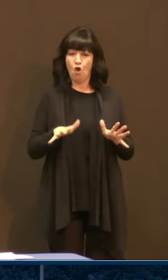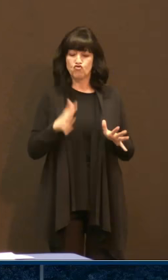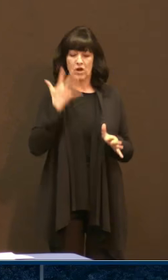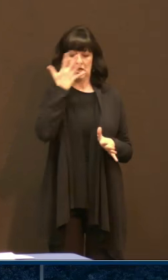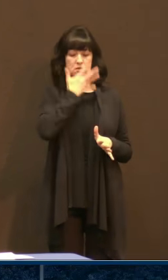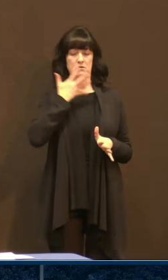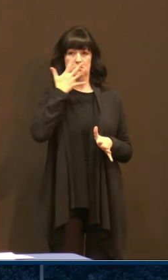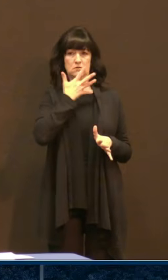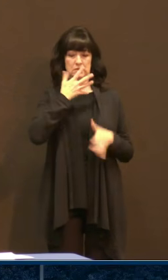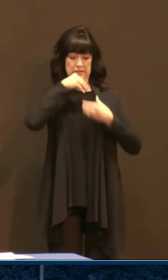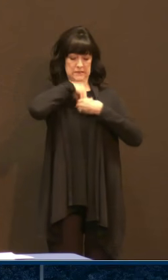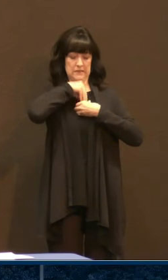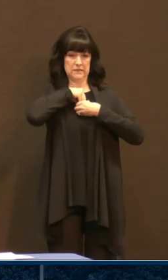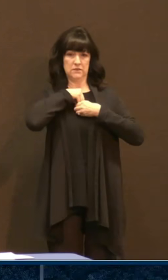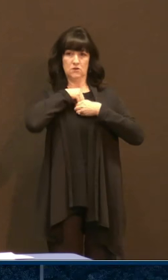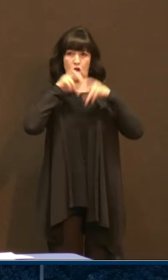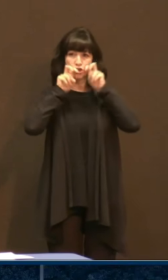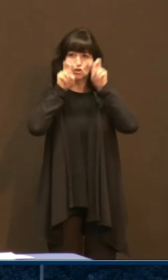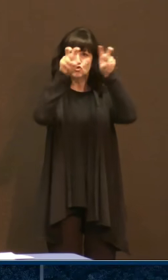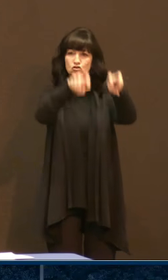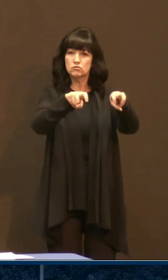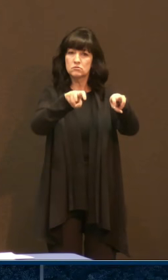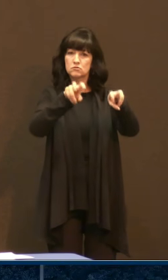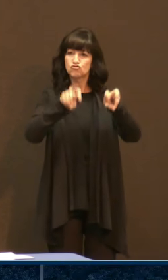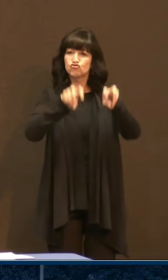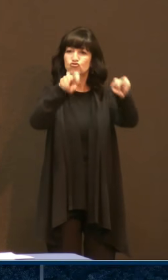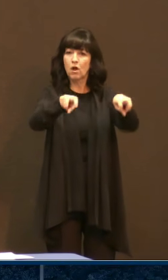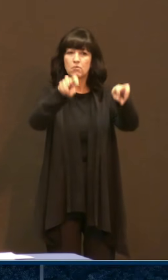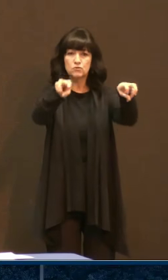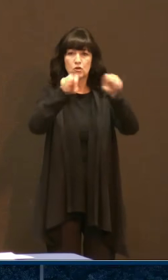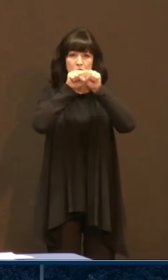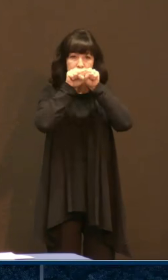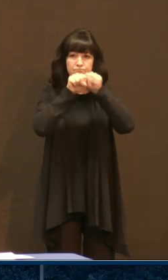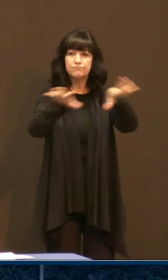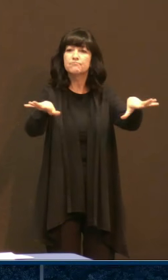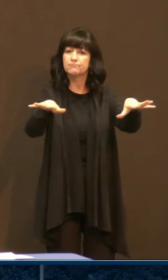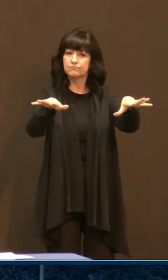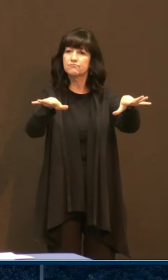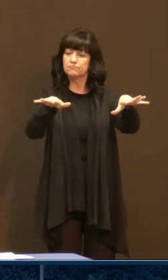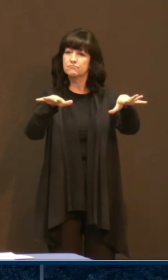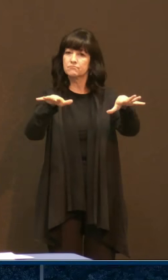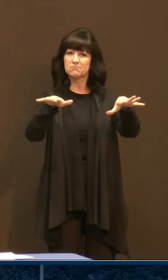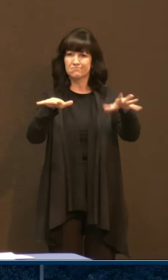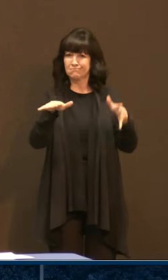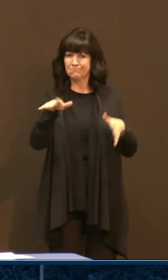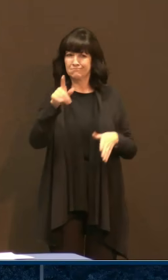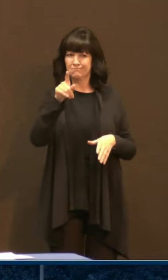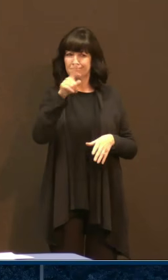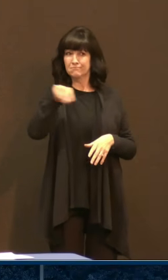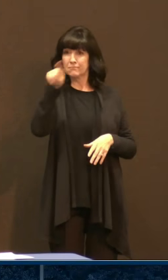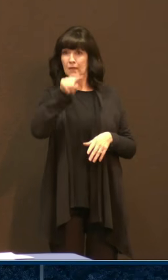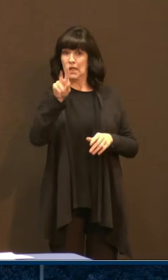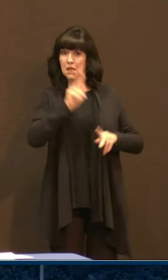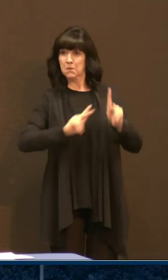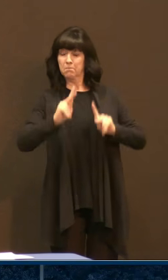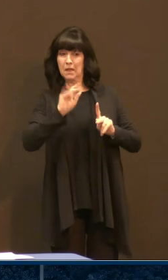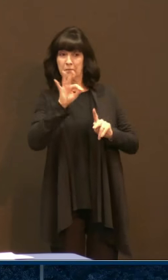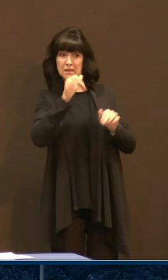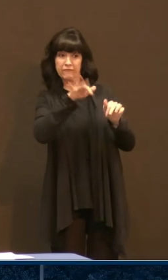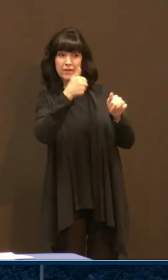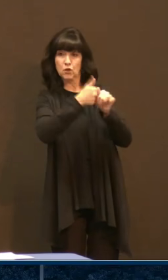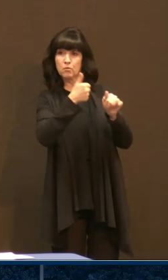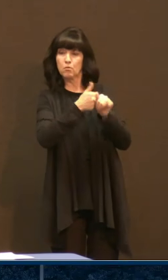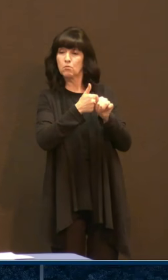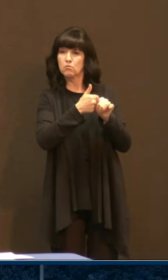So face coverings can make a really big difference, and that's especially the case if you don't know if you have